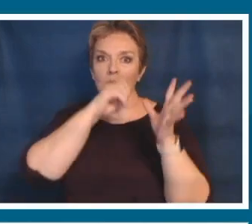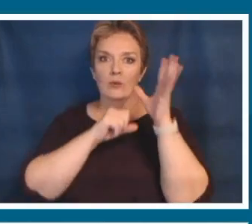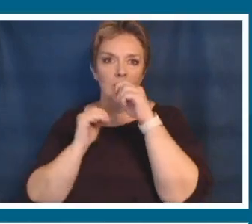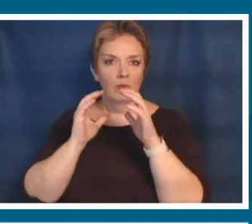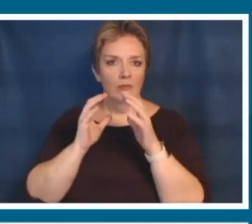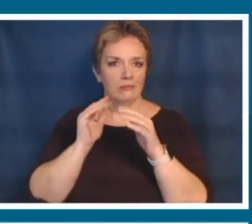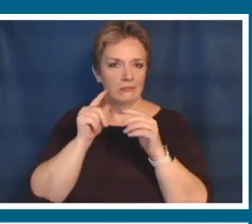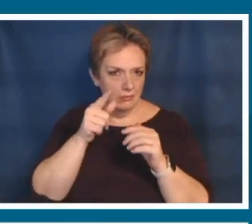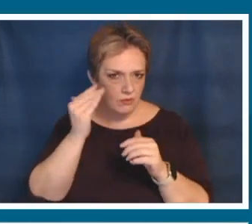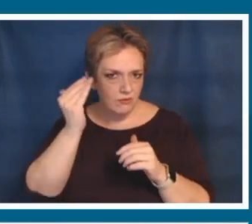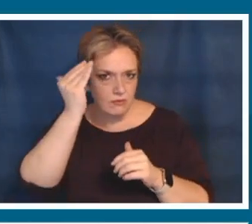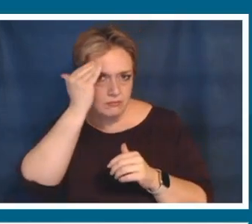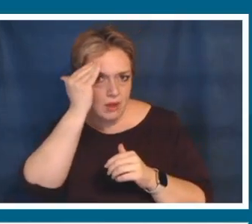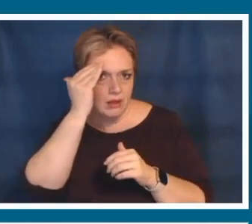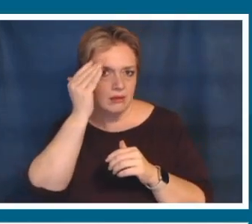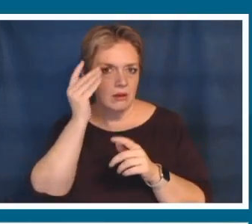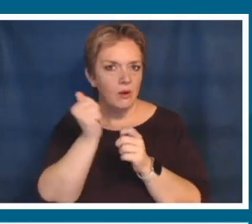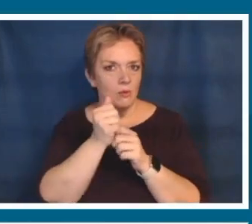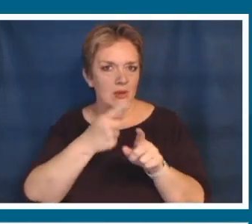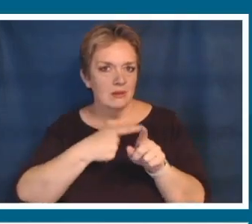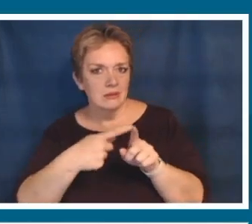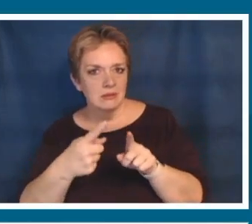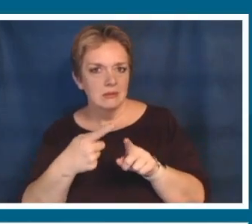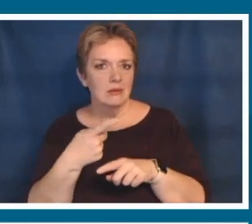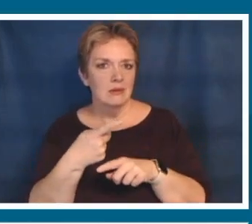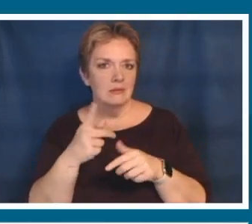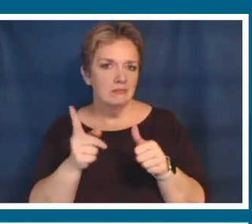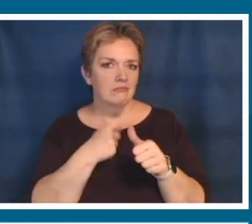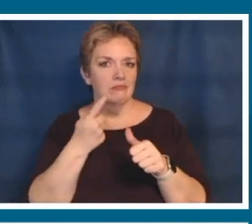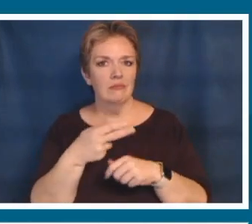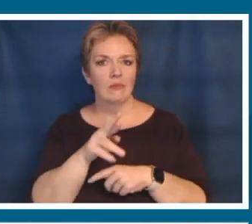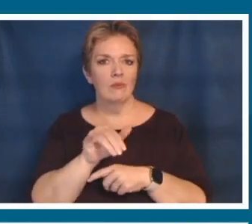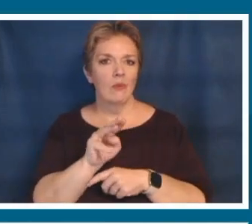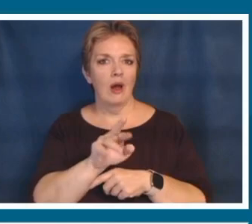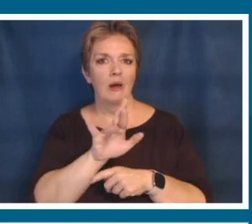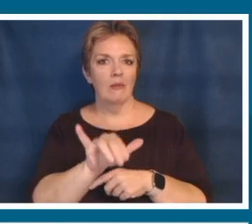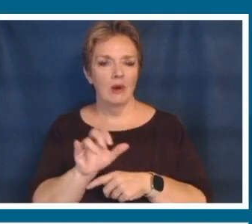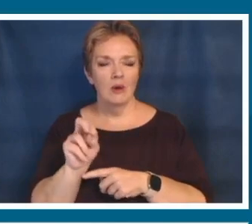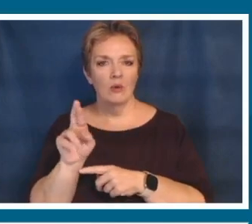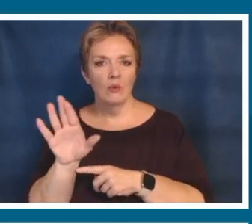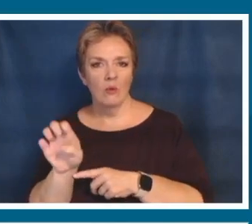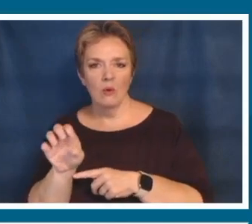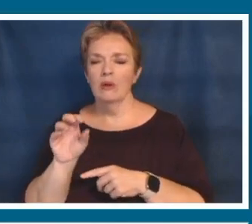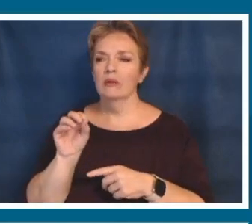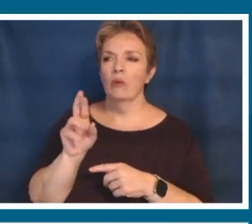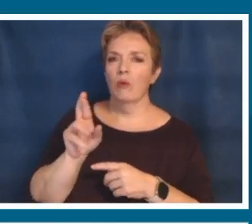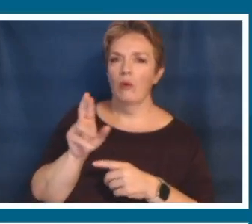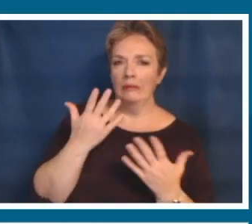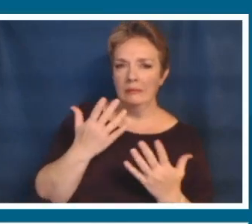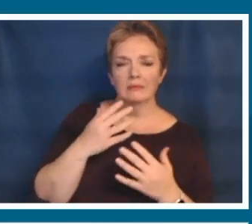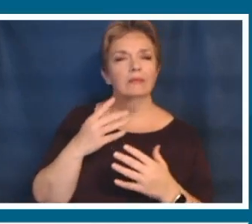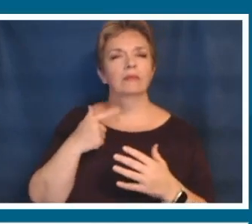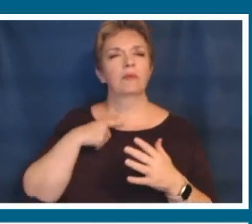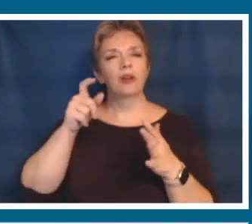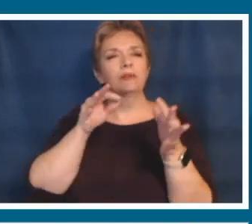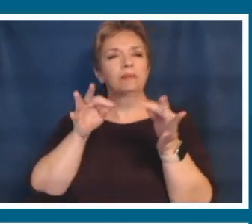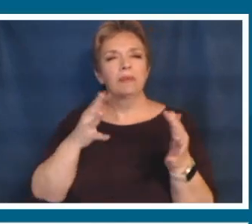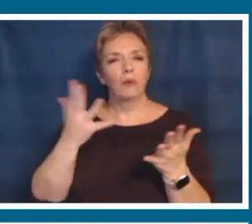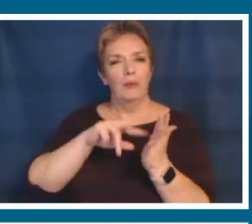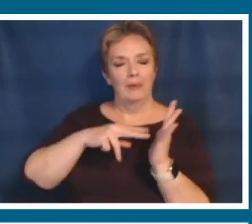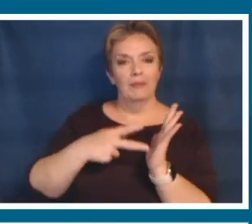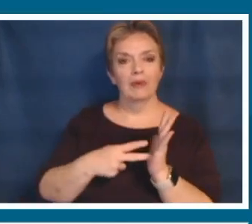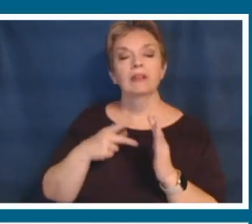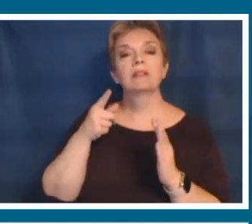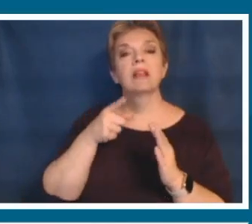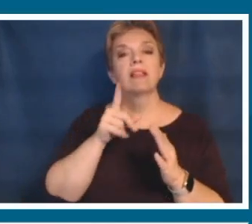sources, but of course, primary sources are the raw materials of history. These are the photographs, the architectural drawings,